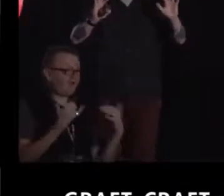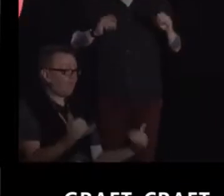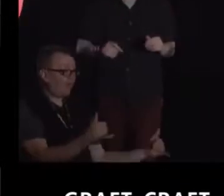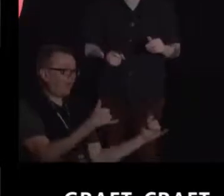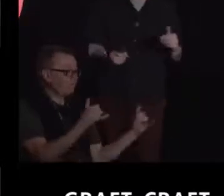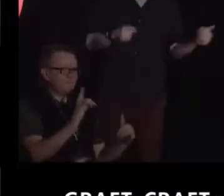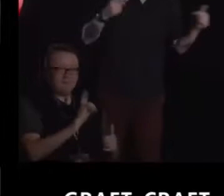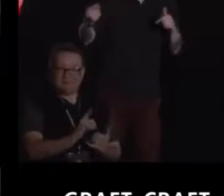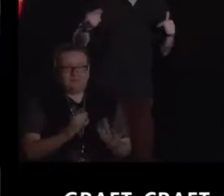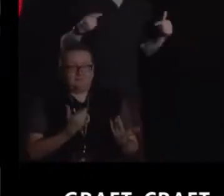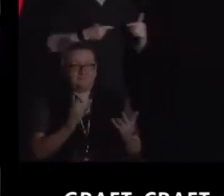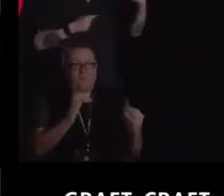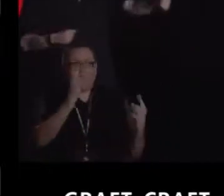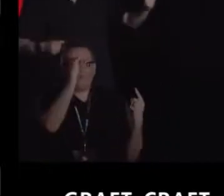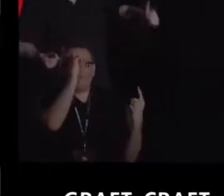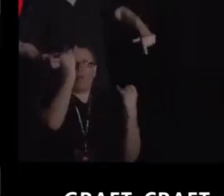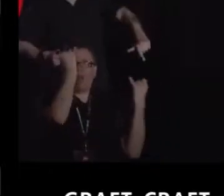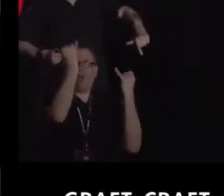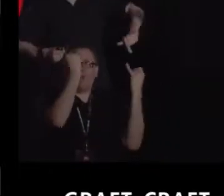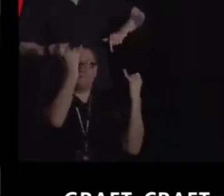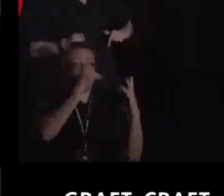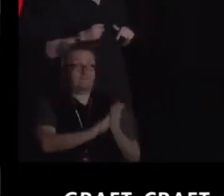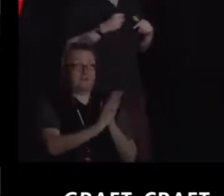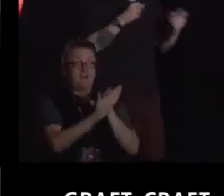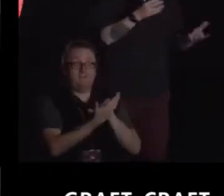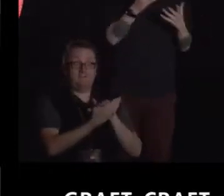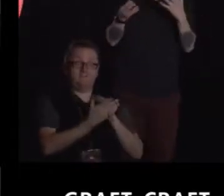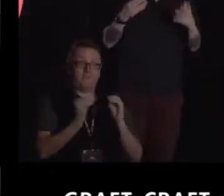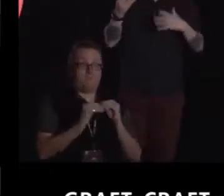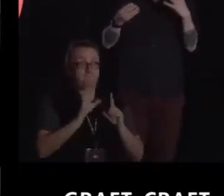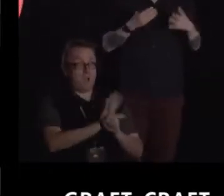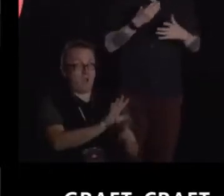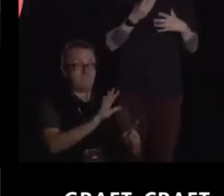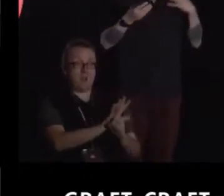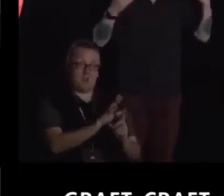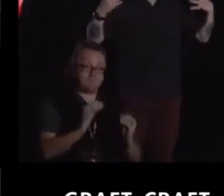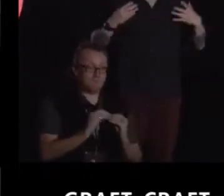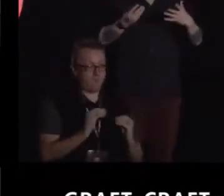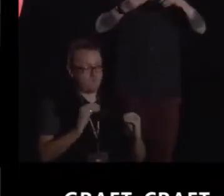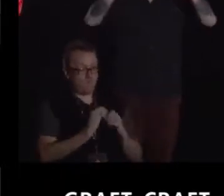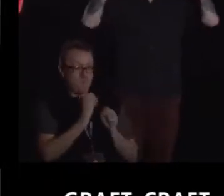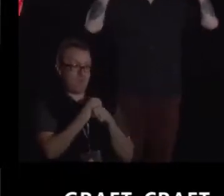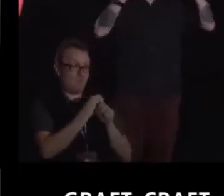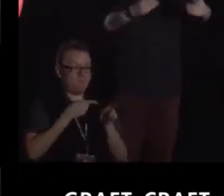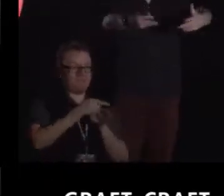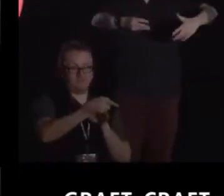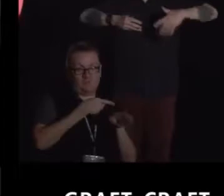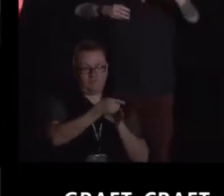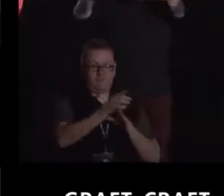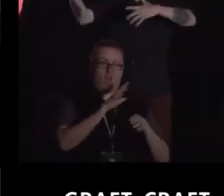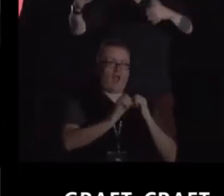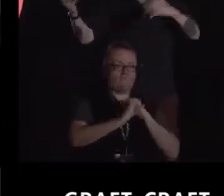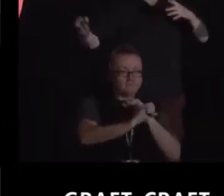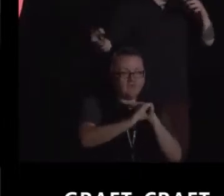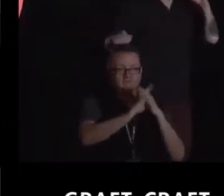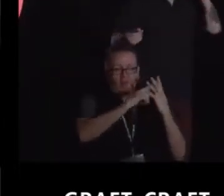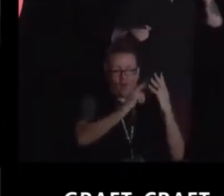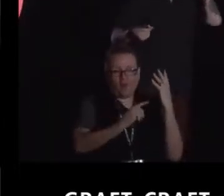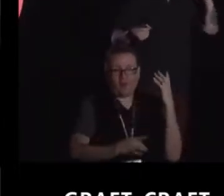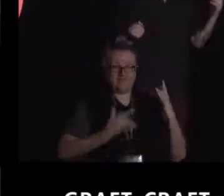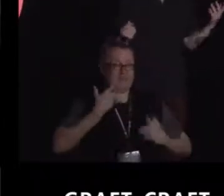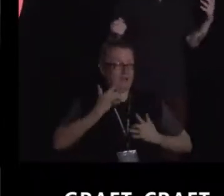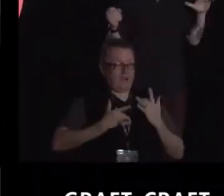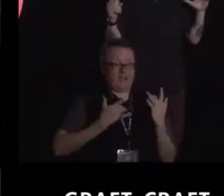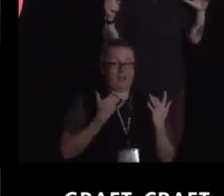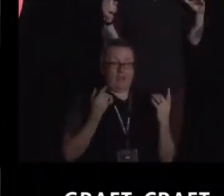had nothing to hold them back. And then as they got more busy, got sort of, you know, started doing a lot more professional things, they started doing a lot of commercials, a lot